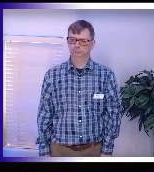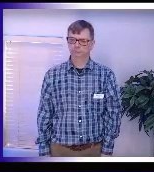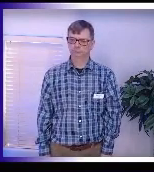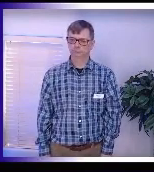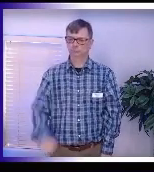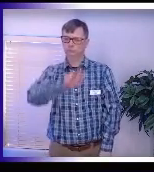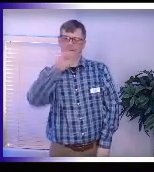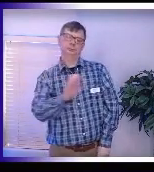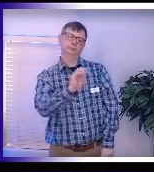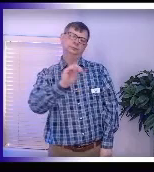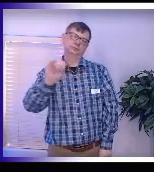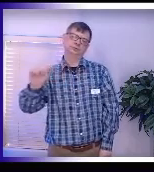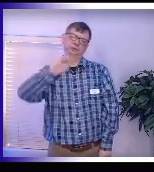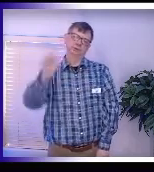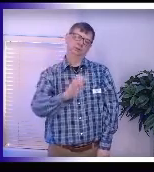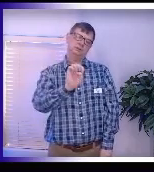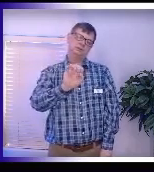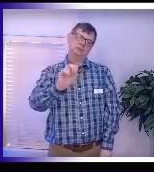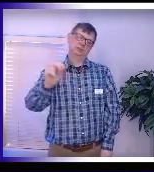Jesse Jennings, one of the